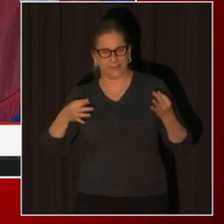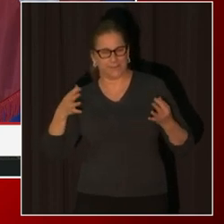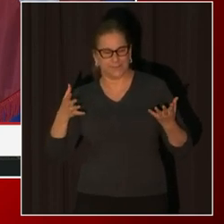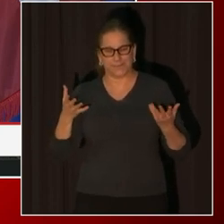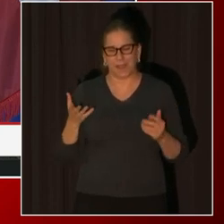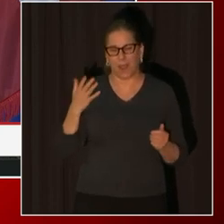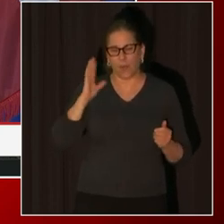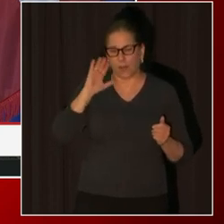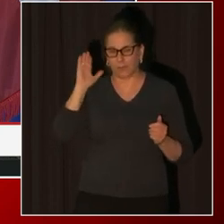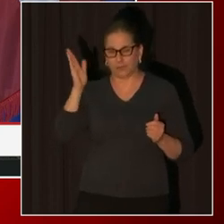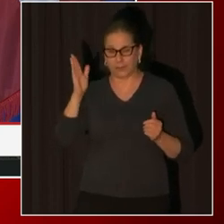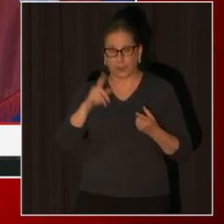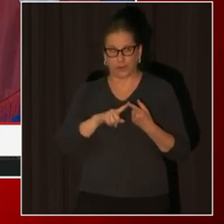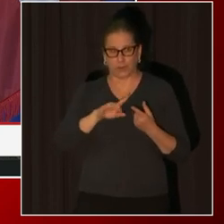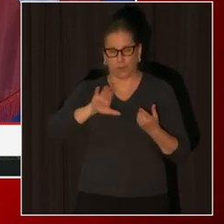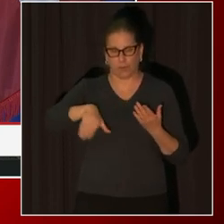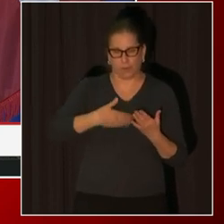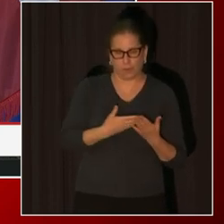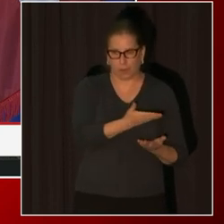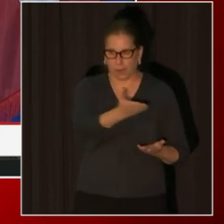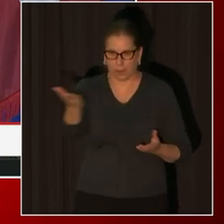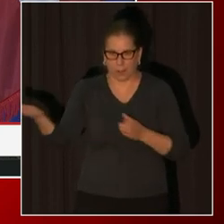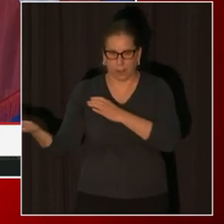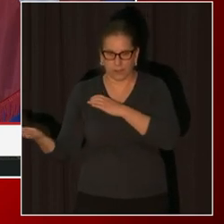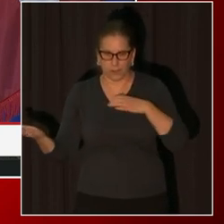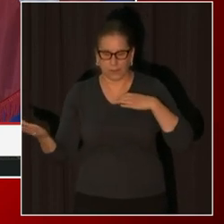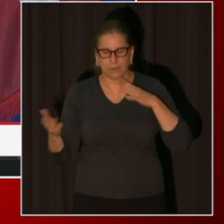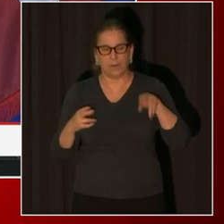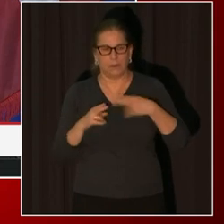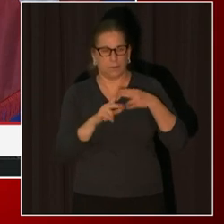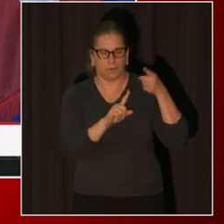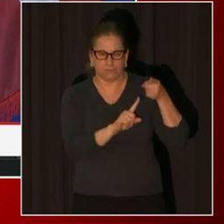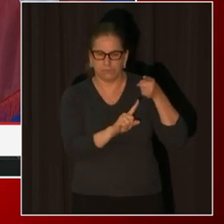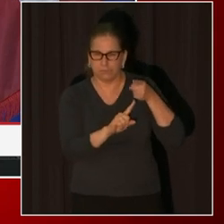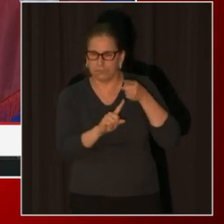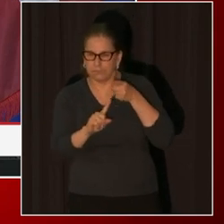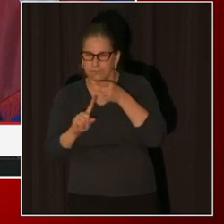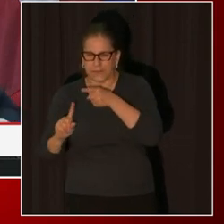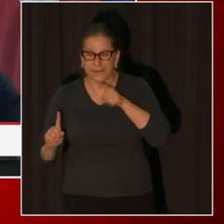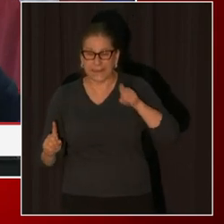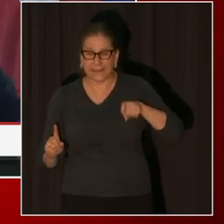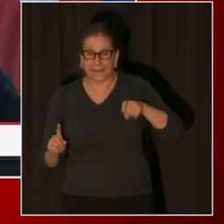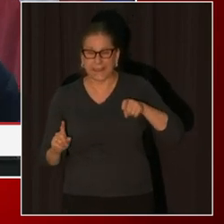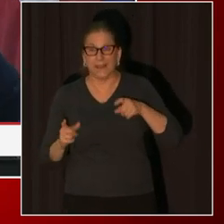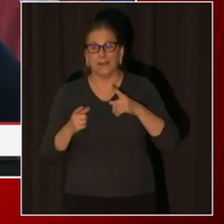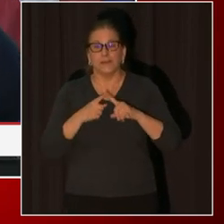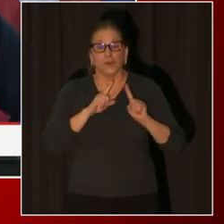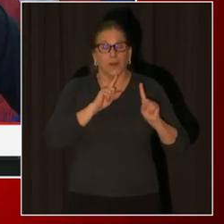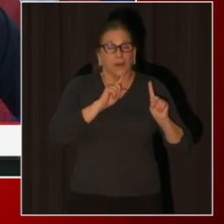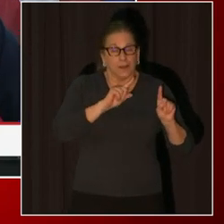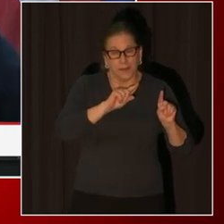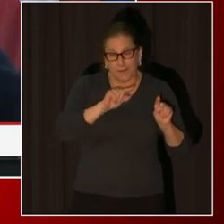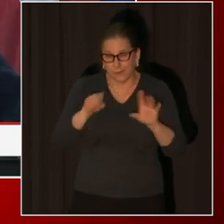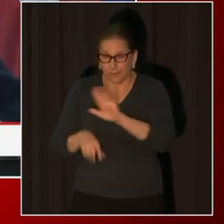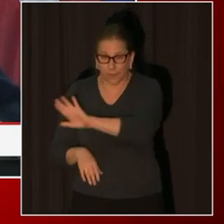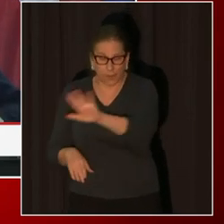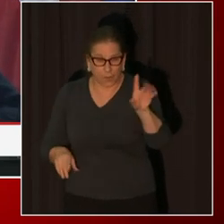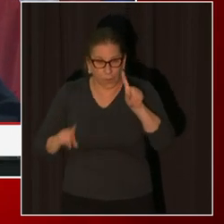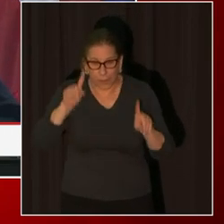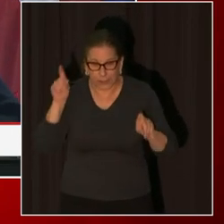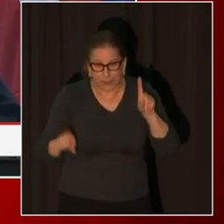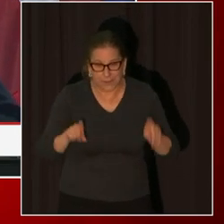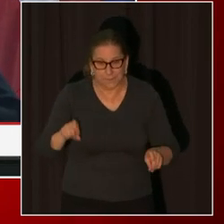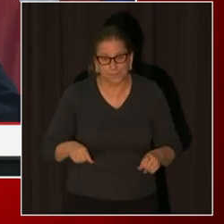some specifics and answer the council's questions. So this morning, our plan is to start with